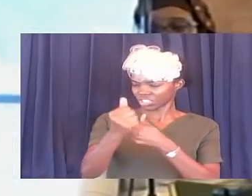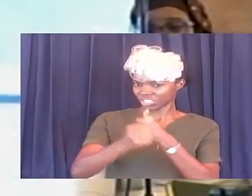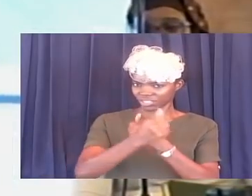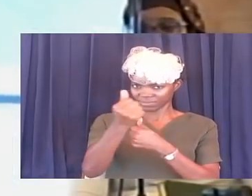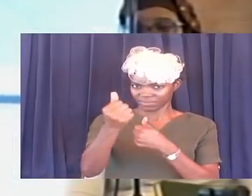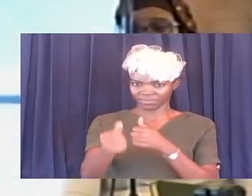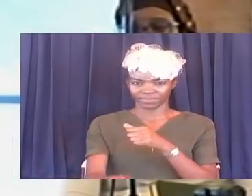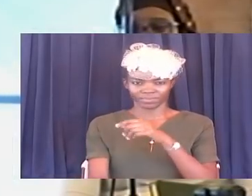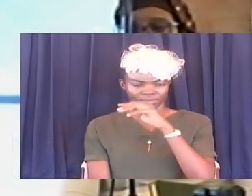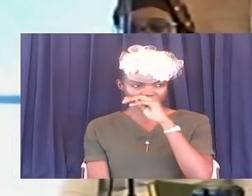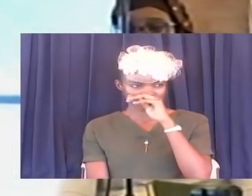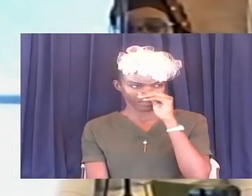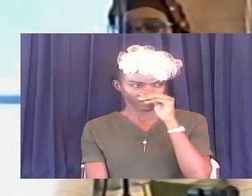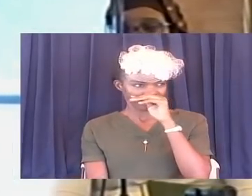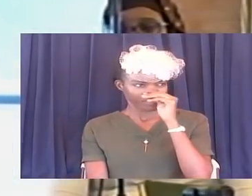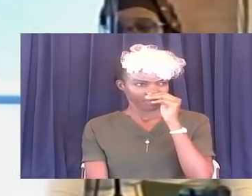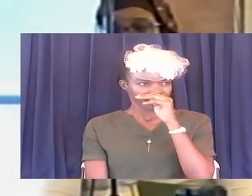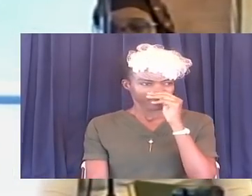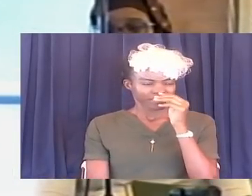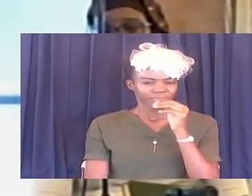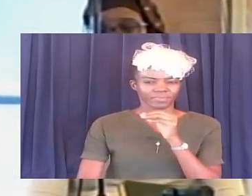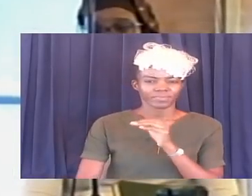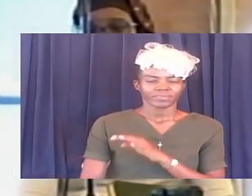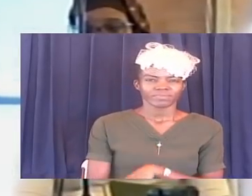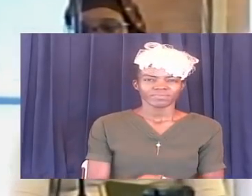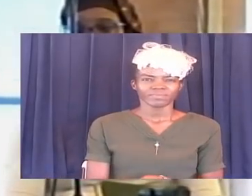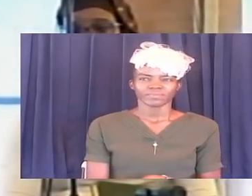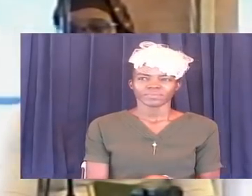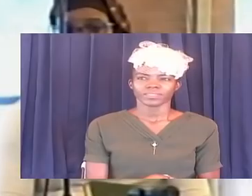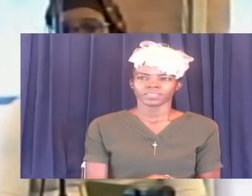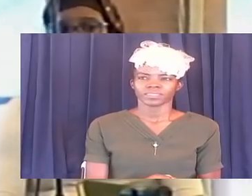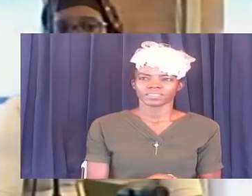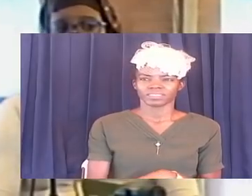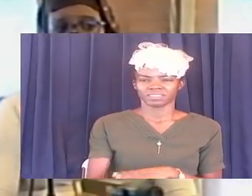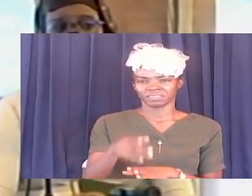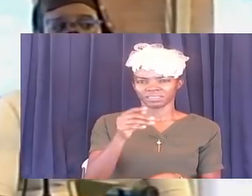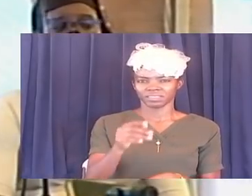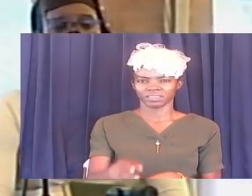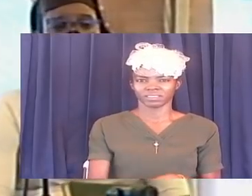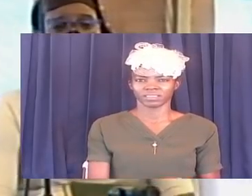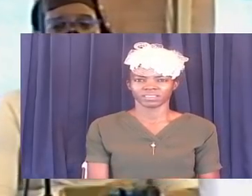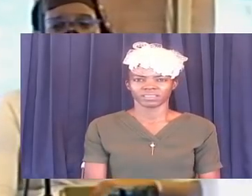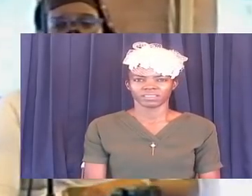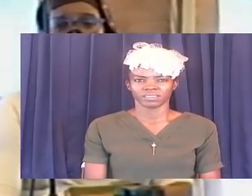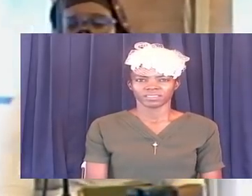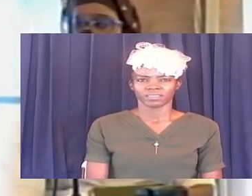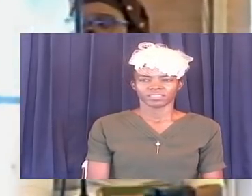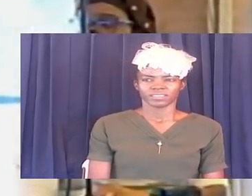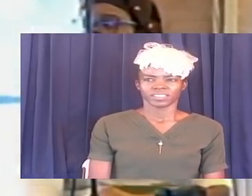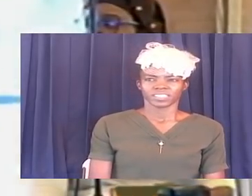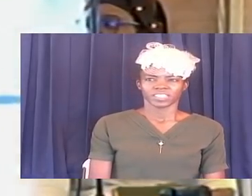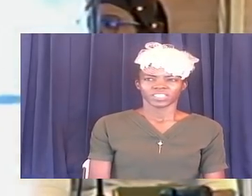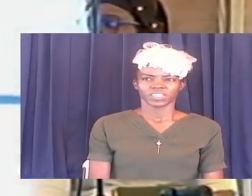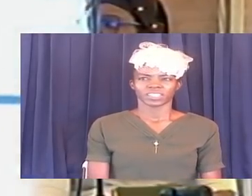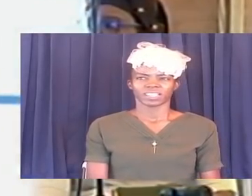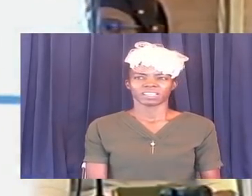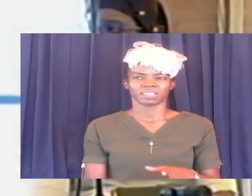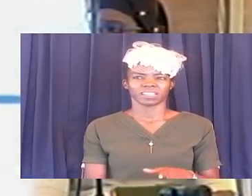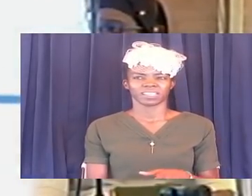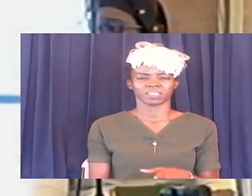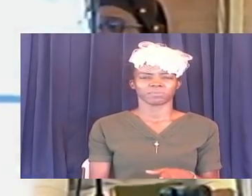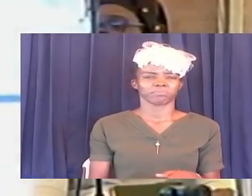tell you that the baggage of this world, you can't go through the straight and narrow with it.